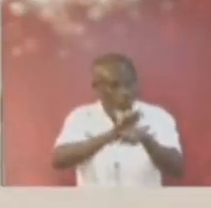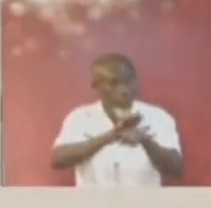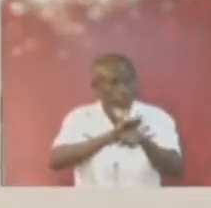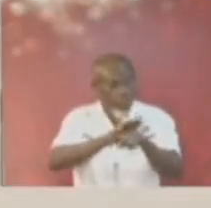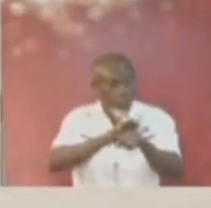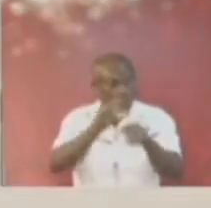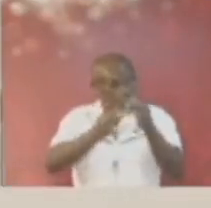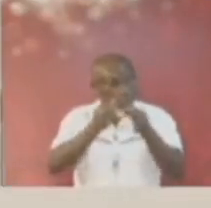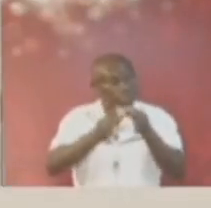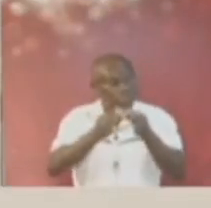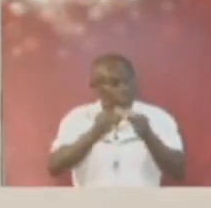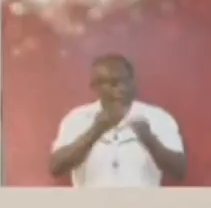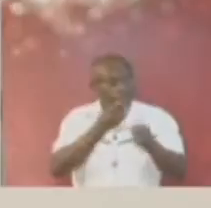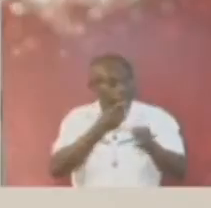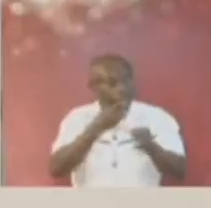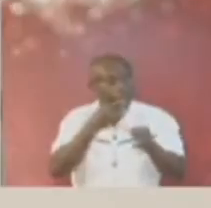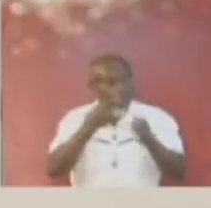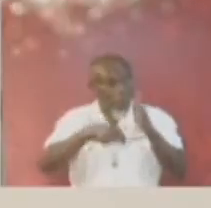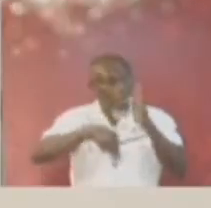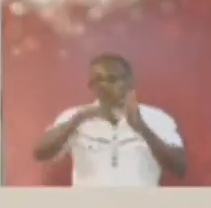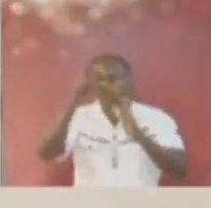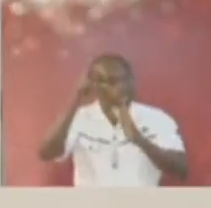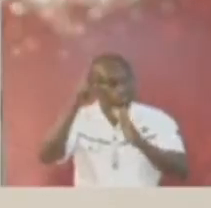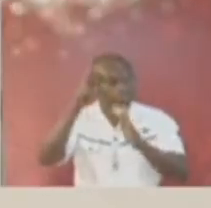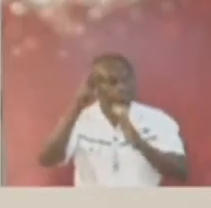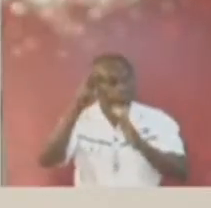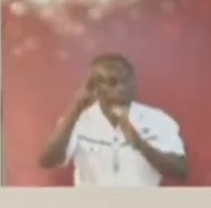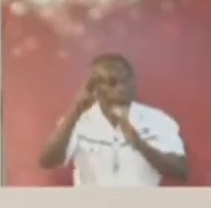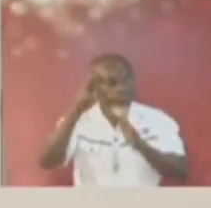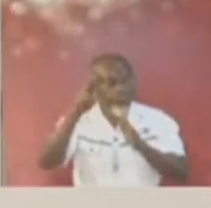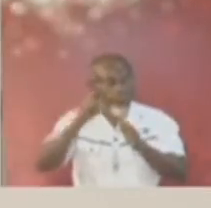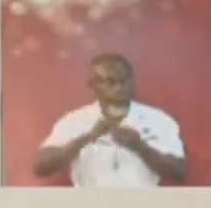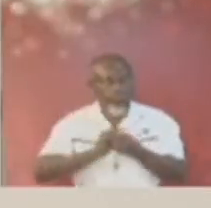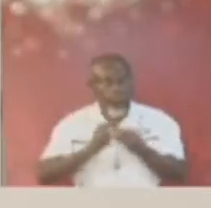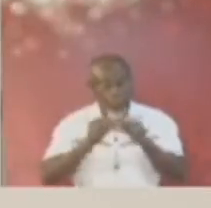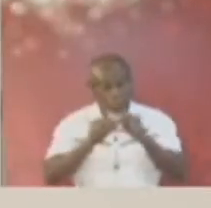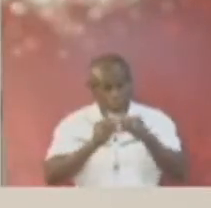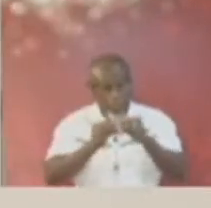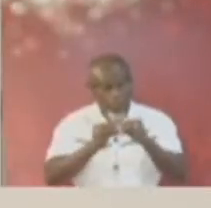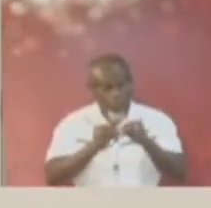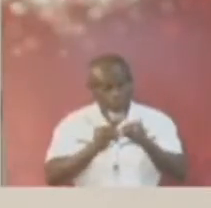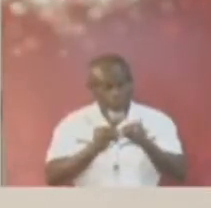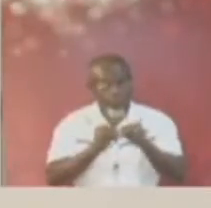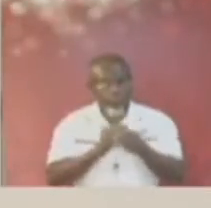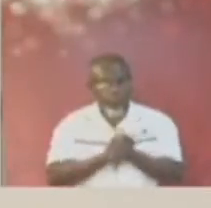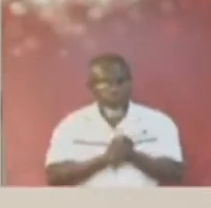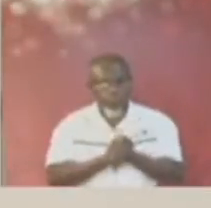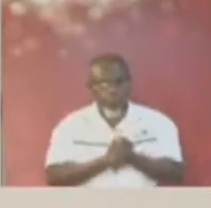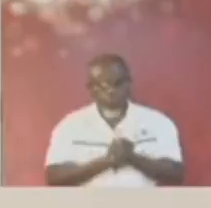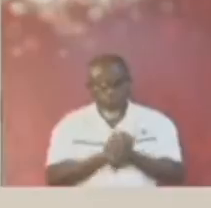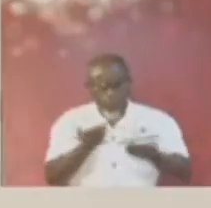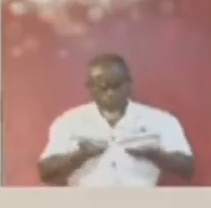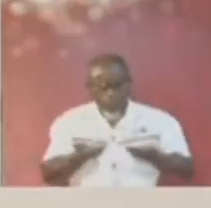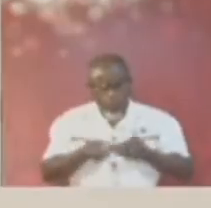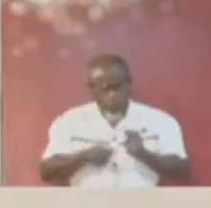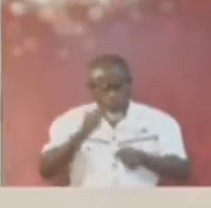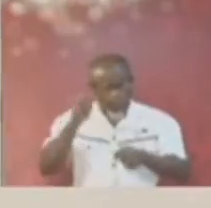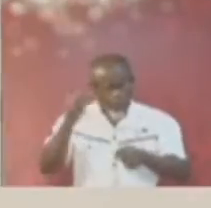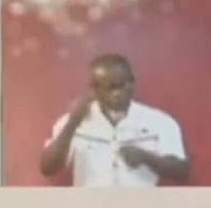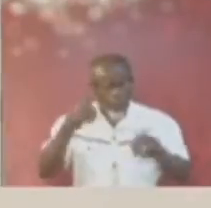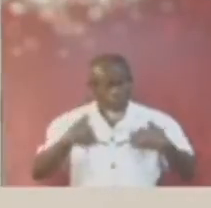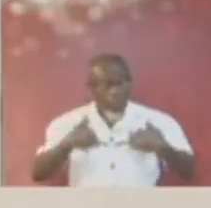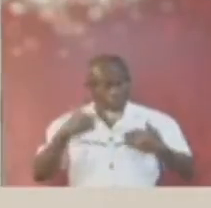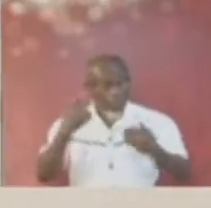Okay, thank you. Now, diabetes and hypertension being the most common comorbidities that we have in the population would